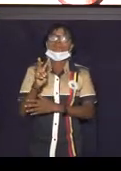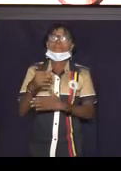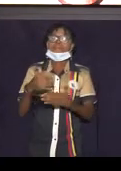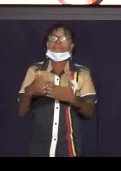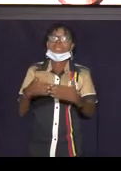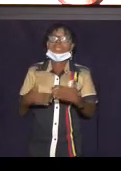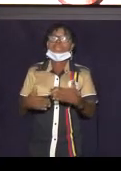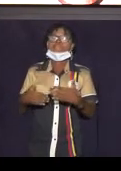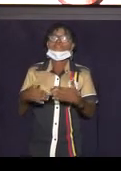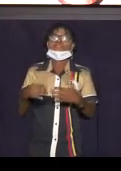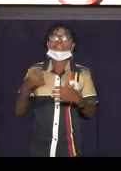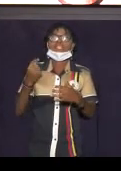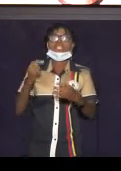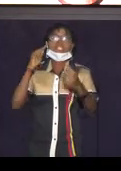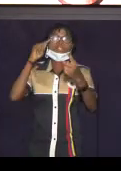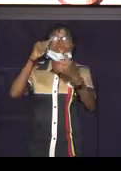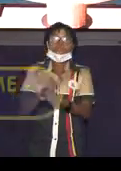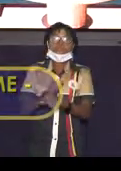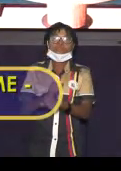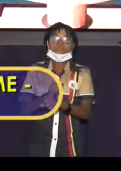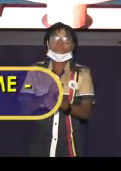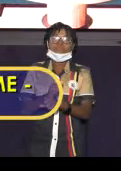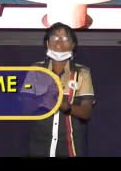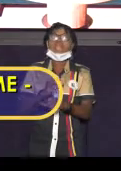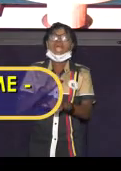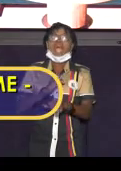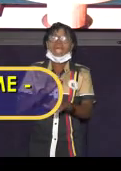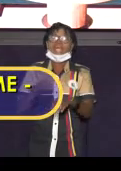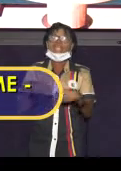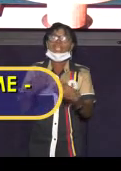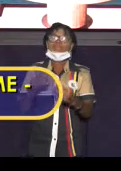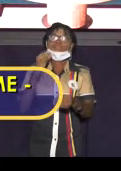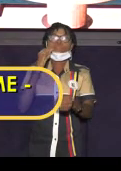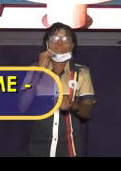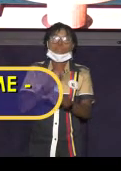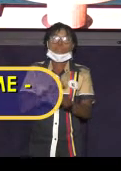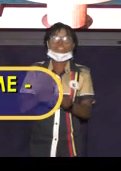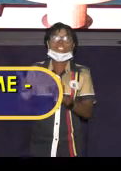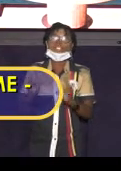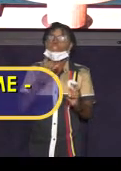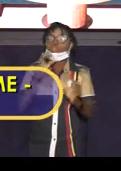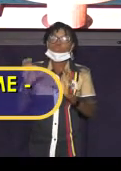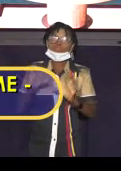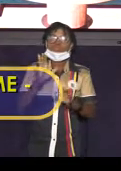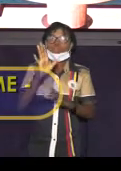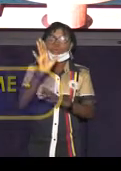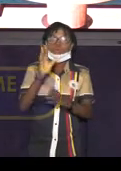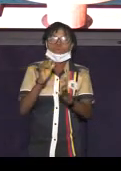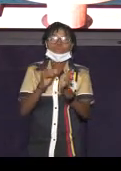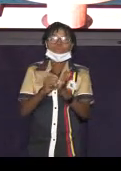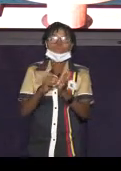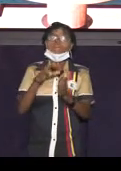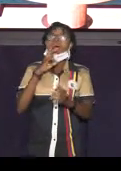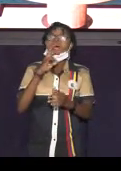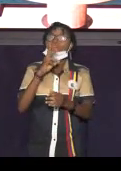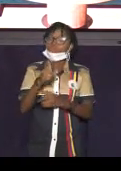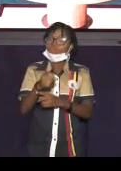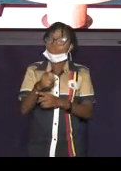we go into the learning objective for today's lesson, I gave you an assignment. Yes, did you do your own? Are you